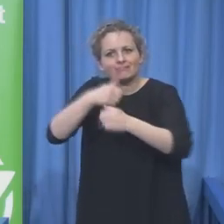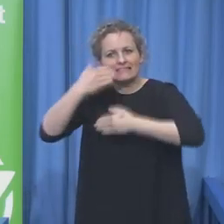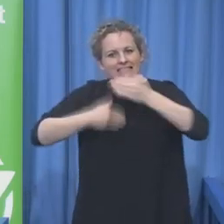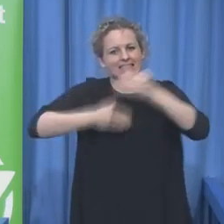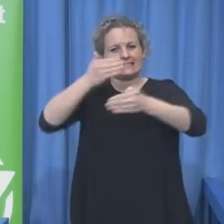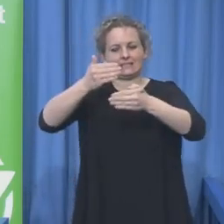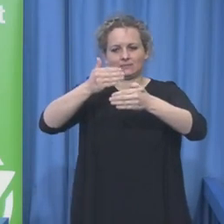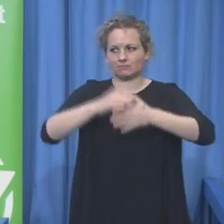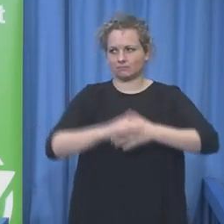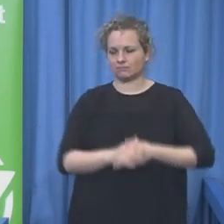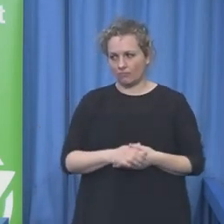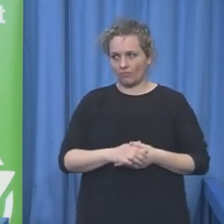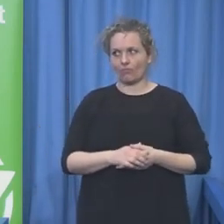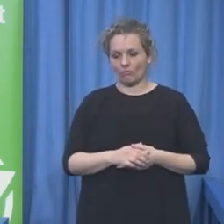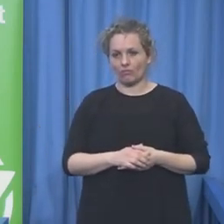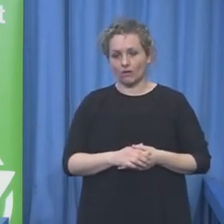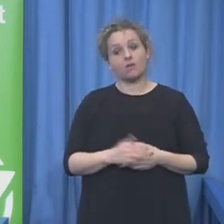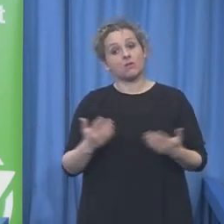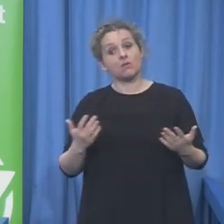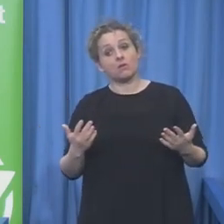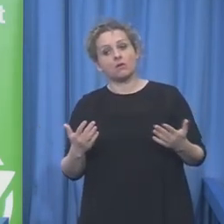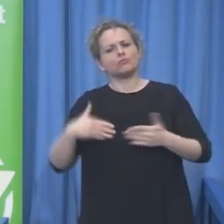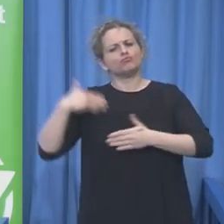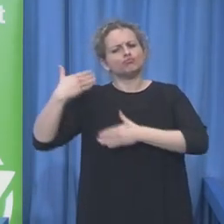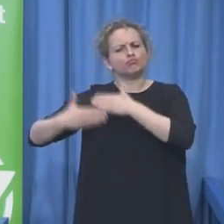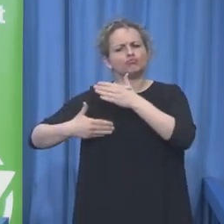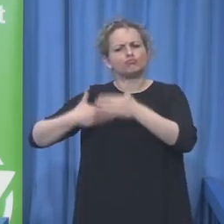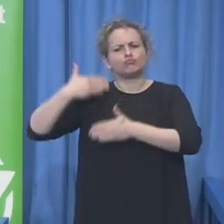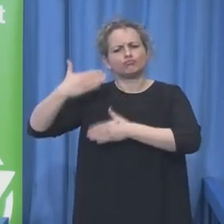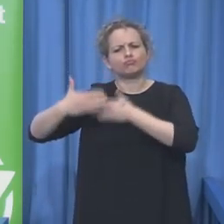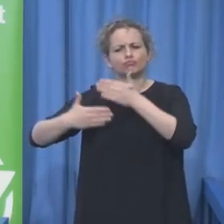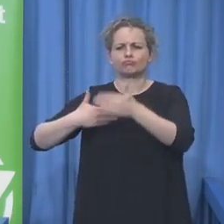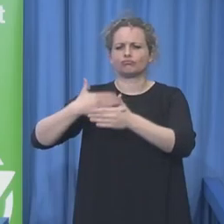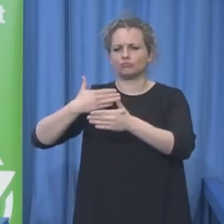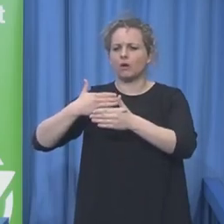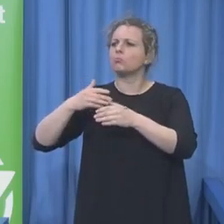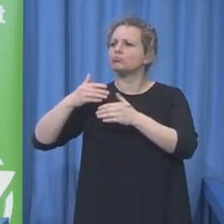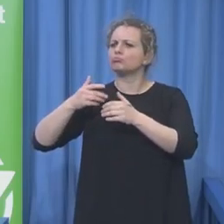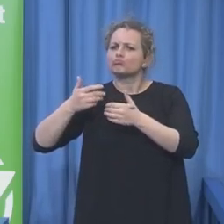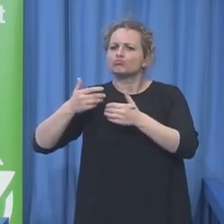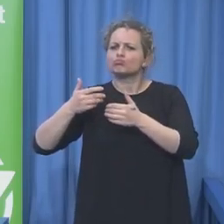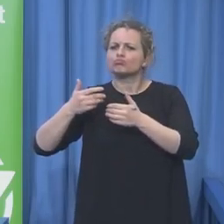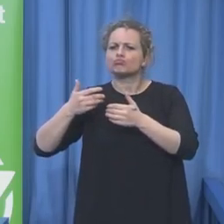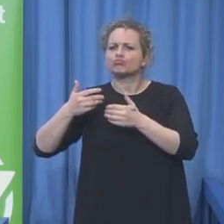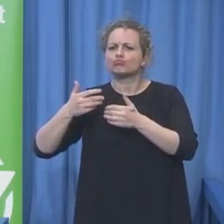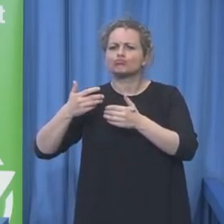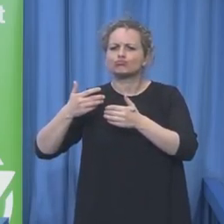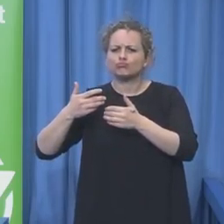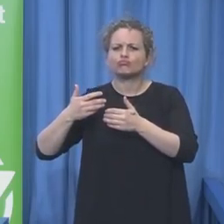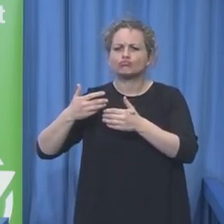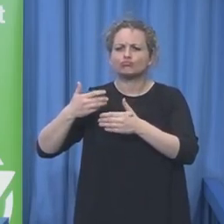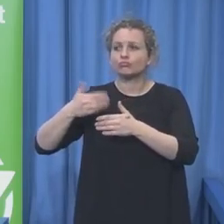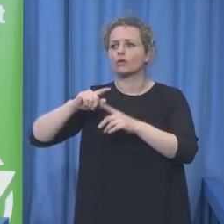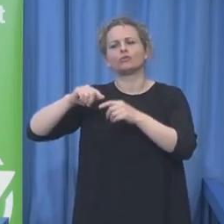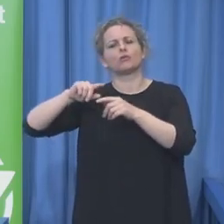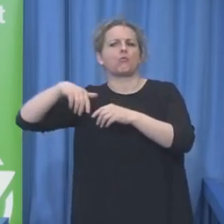we still continue to partner with Green Mountain Self-Advocates, a disability persons organization, and then